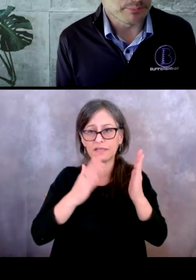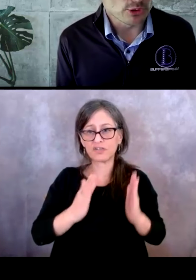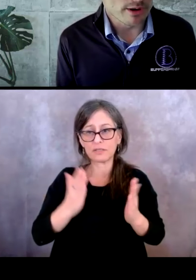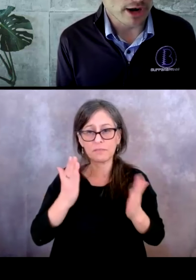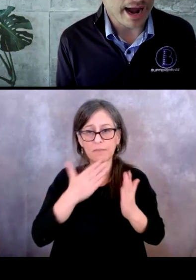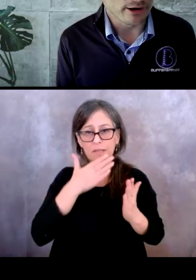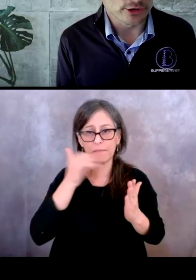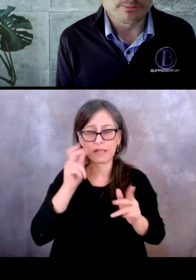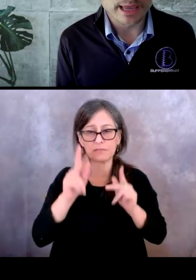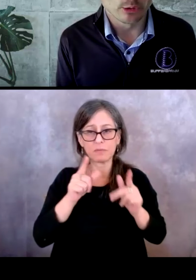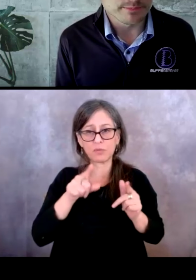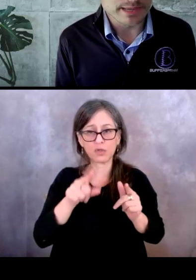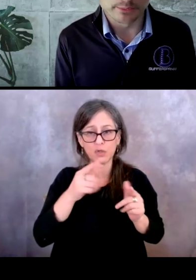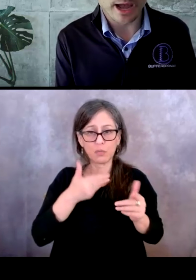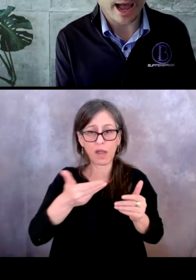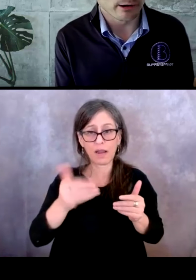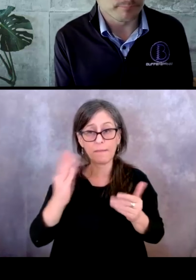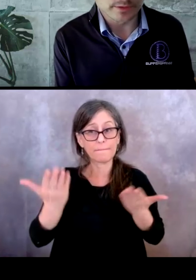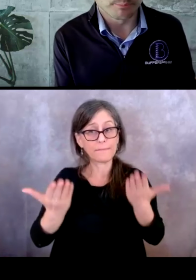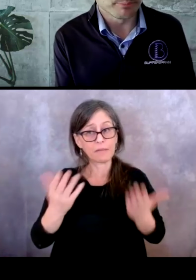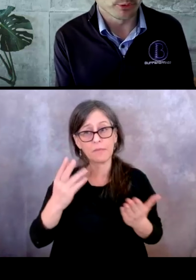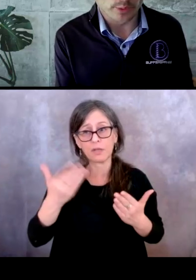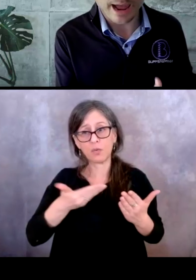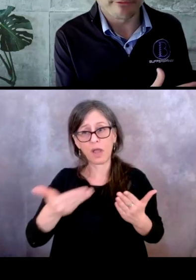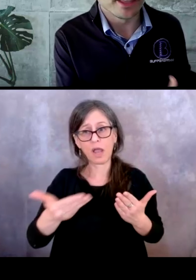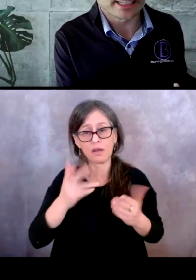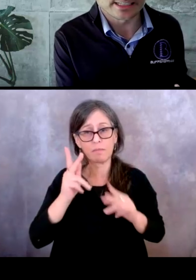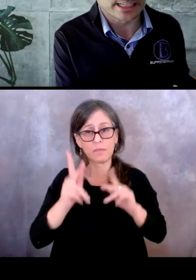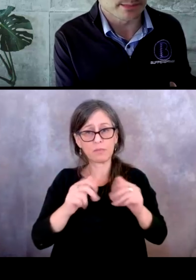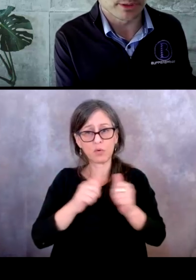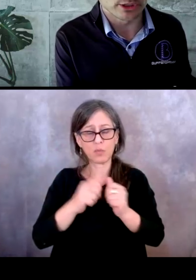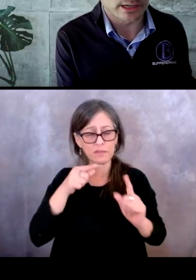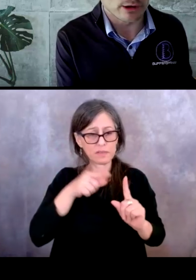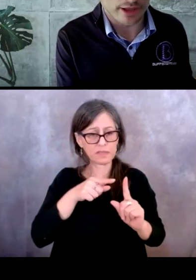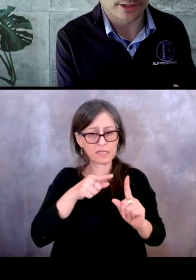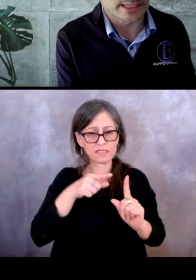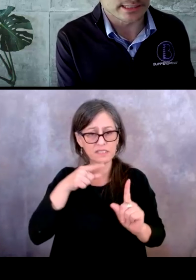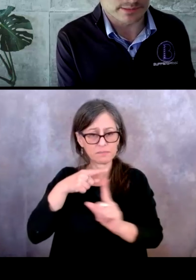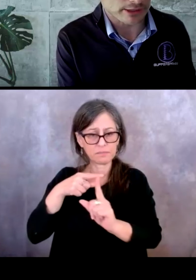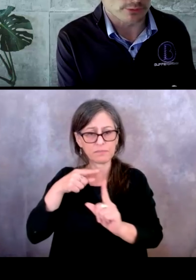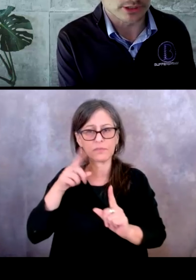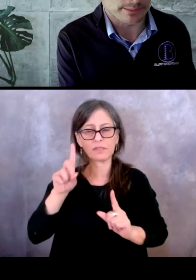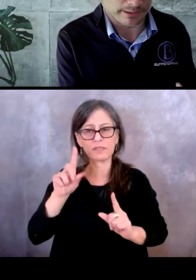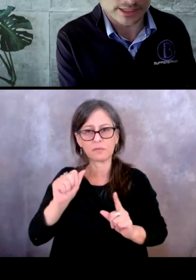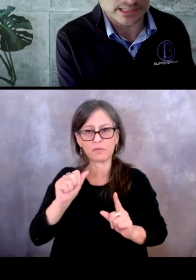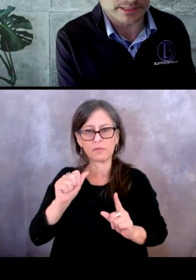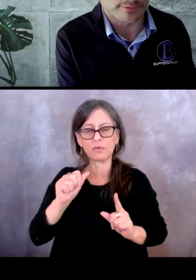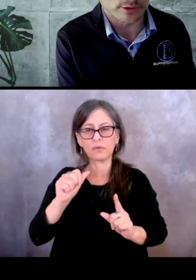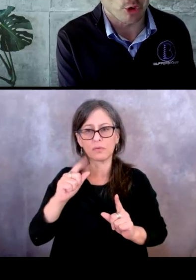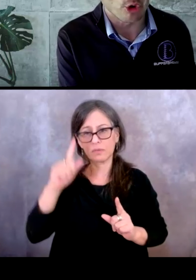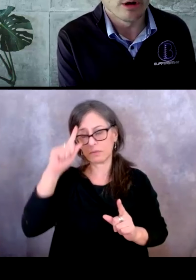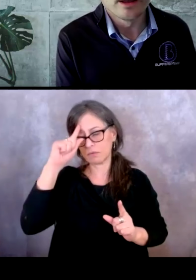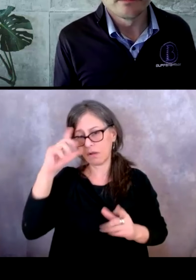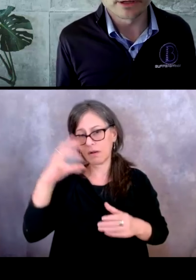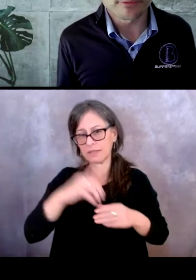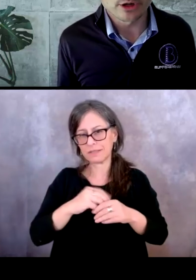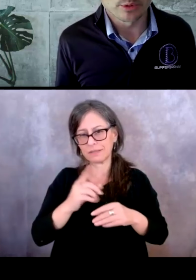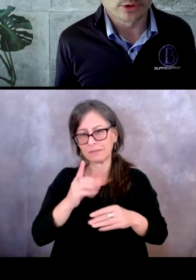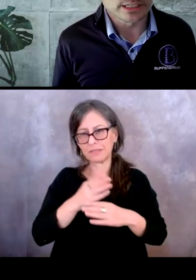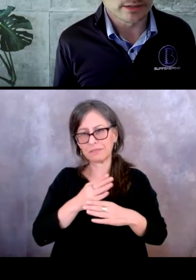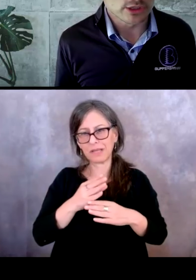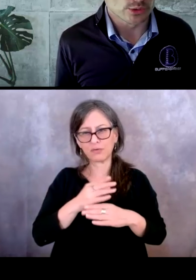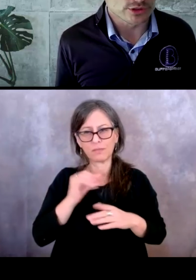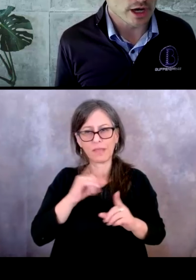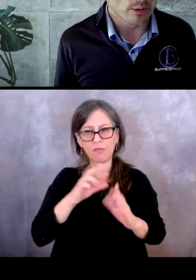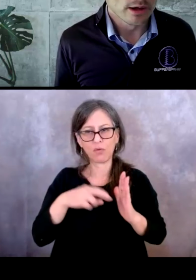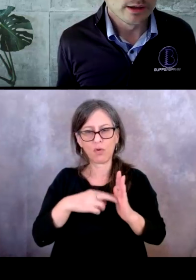the best people you ever hire. You may only be able to hire, people who have this disability on the autism spectrum or something for this specific role. But you have to know